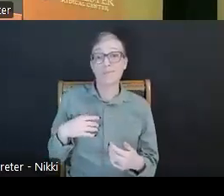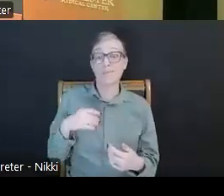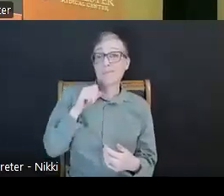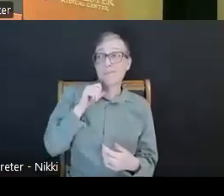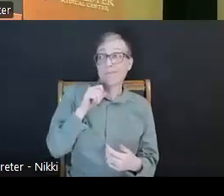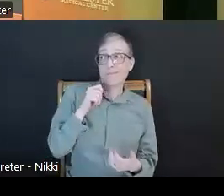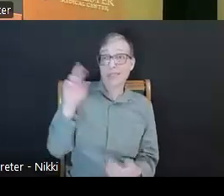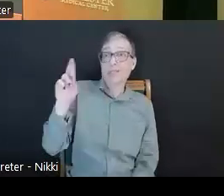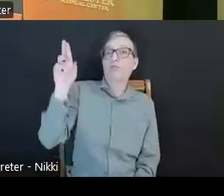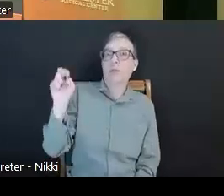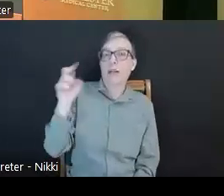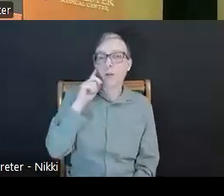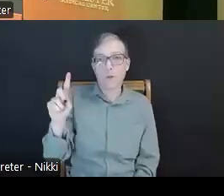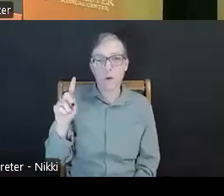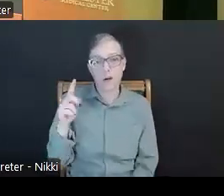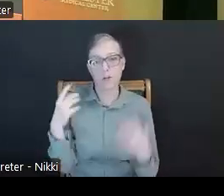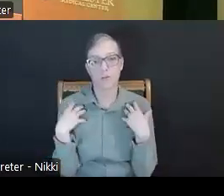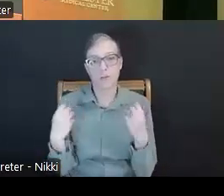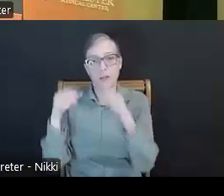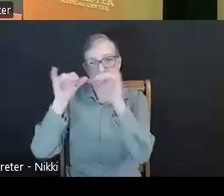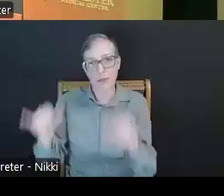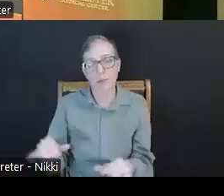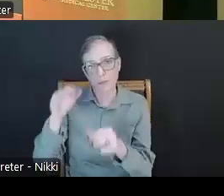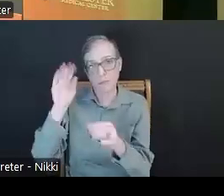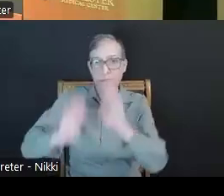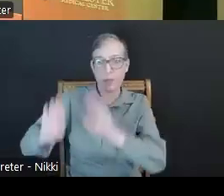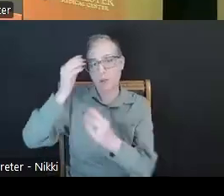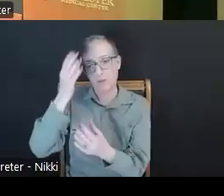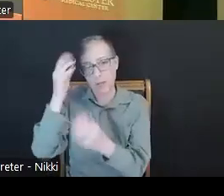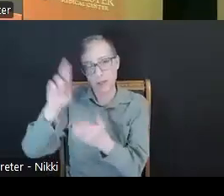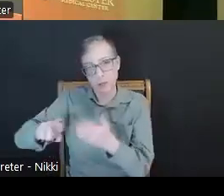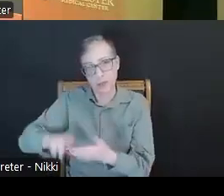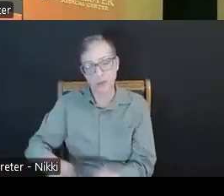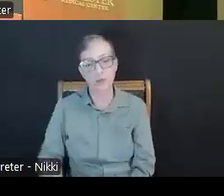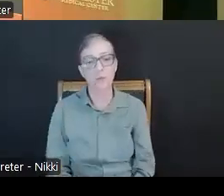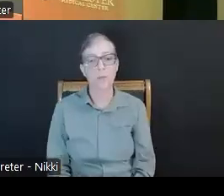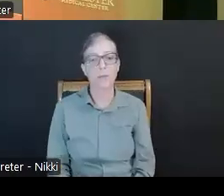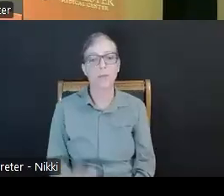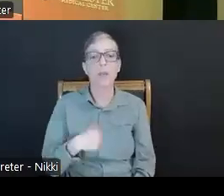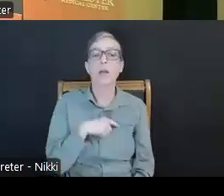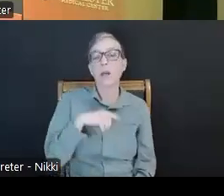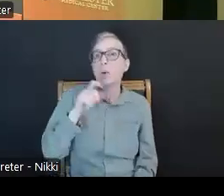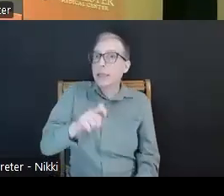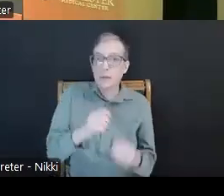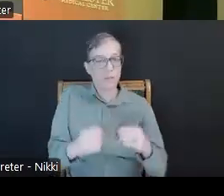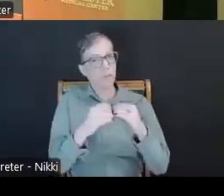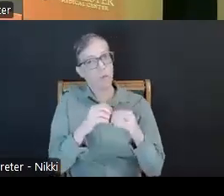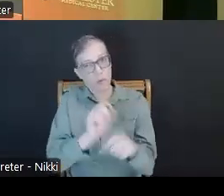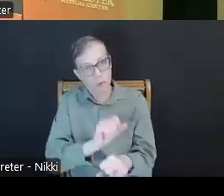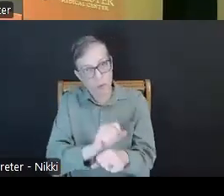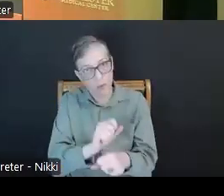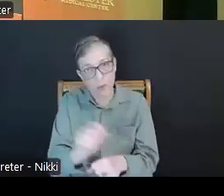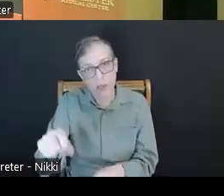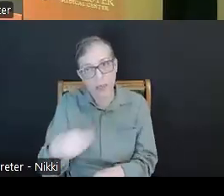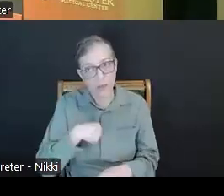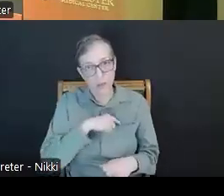A lot more work is required, mostly because we don't know how these people actually collaborate. We just know they wrote notes on